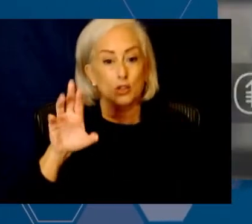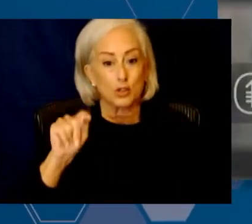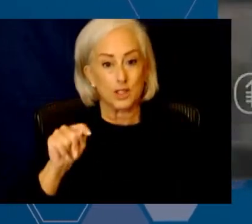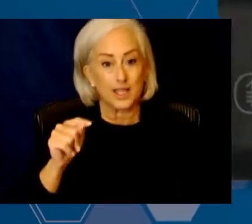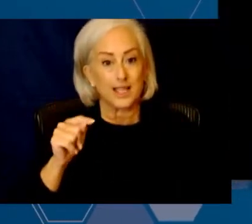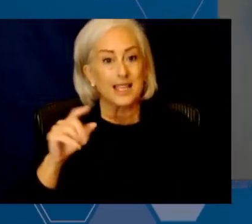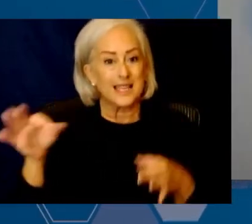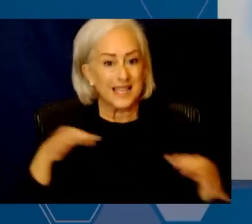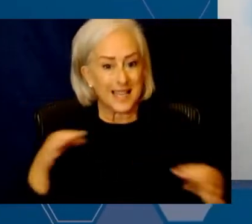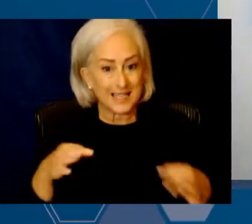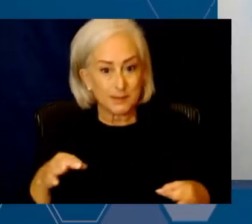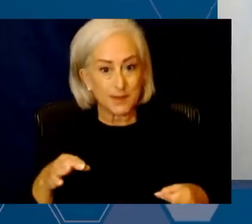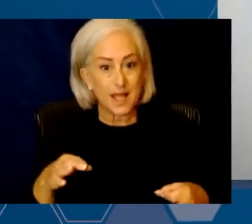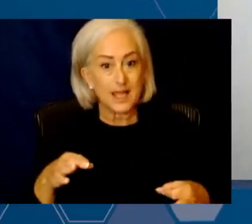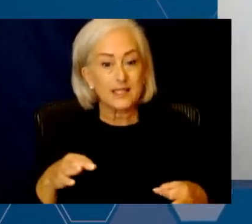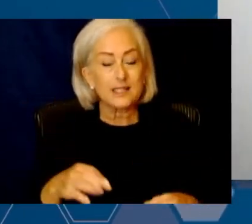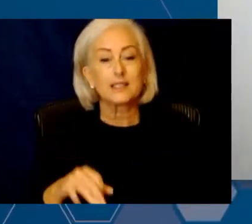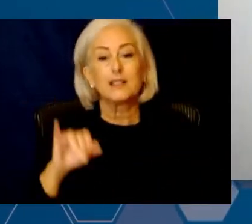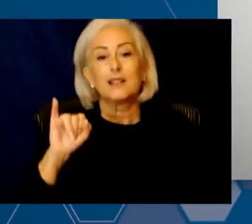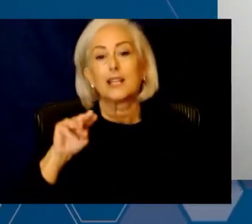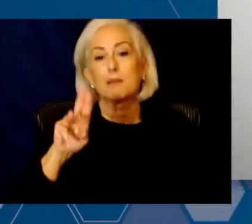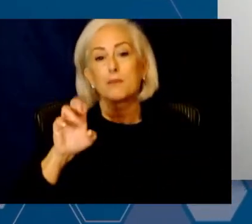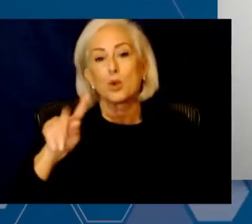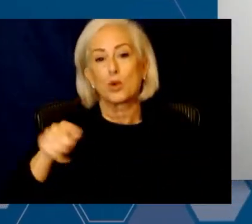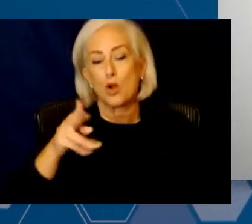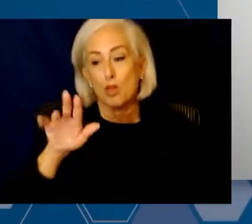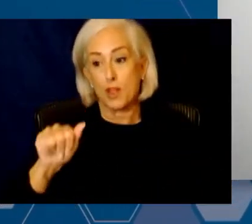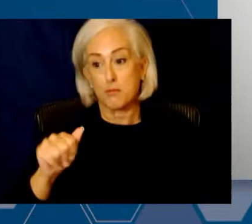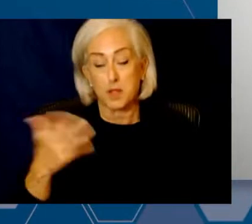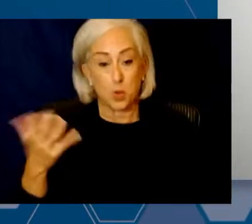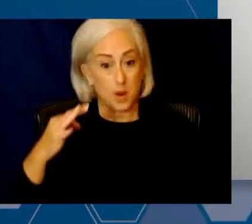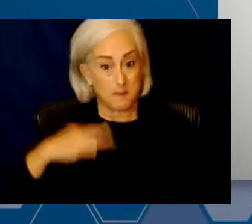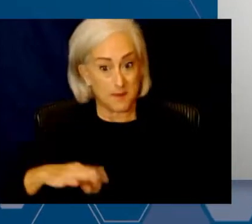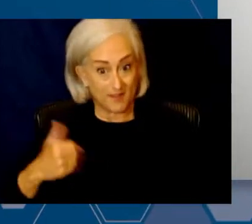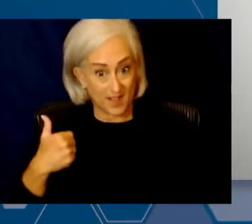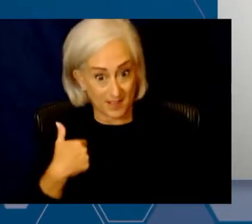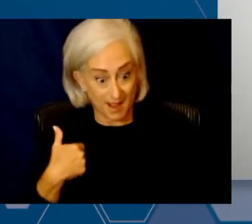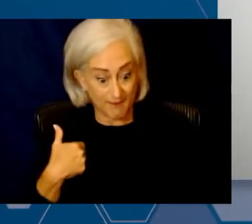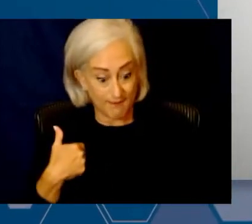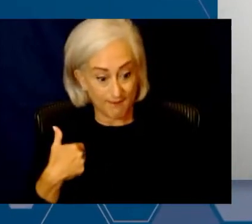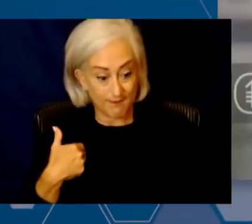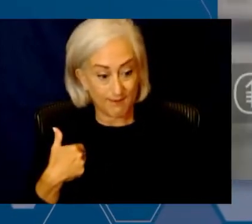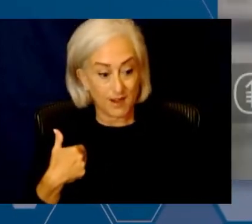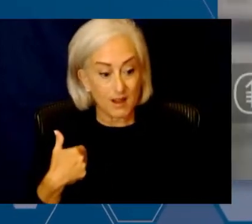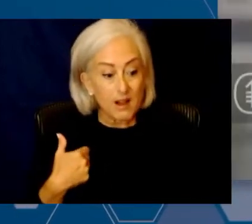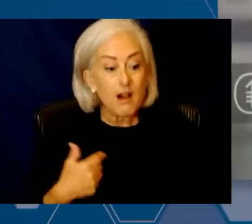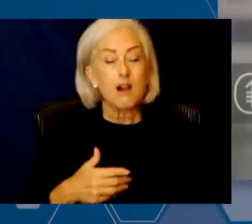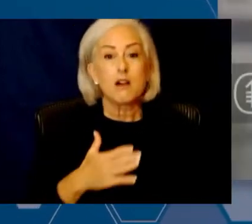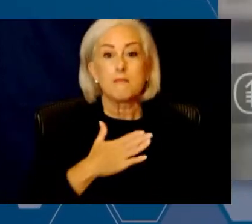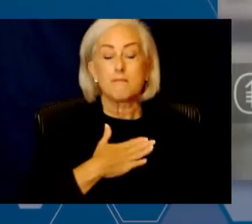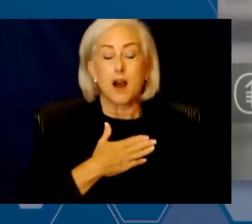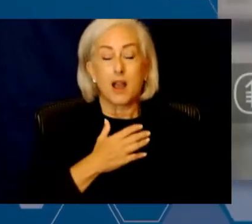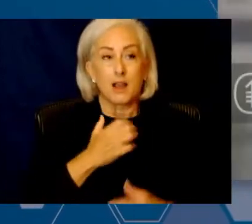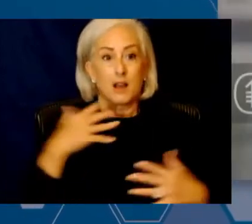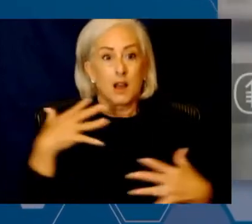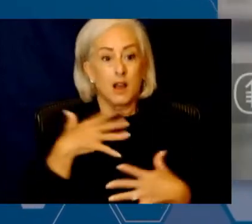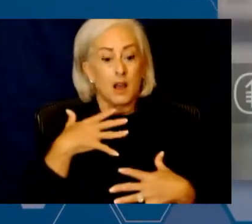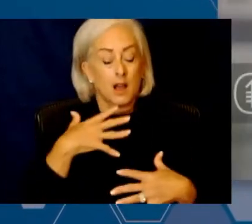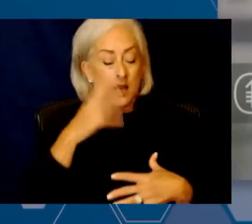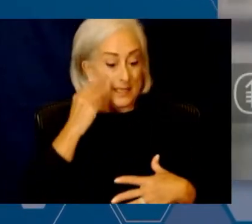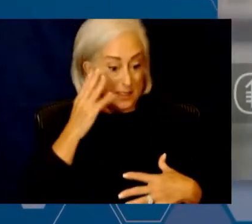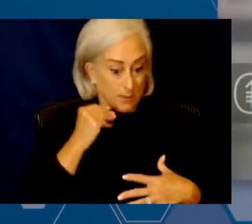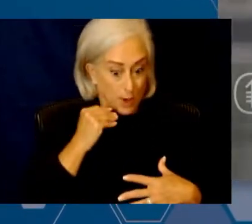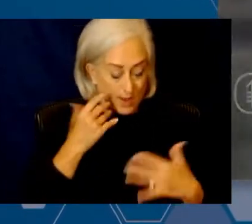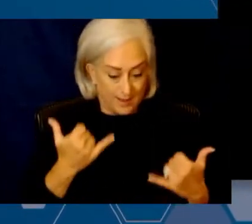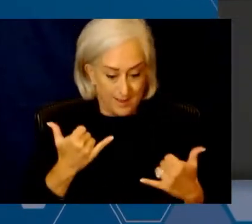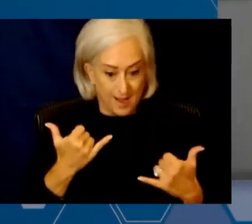the benefits. It went from this really terrifying experience to something where I could feel like, okay, maybe I